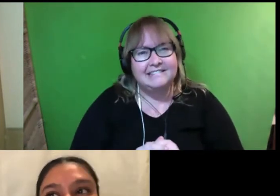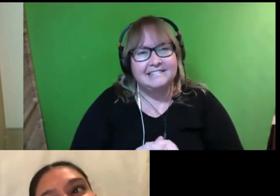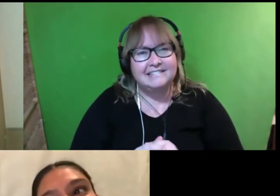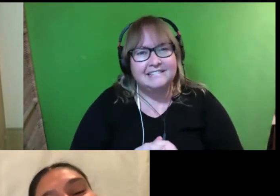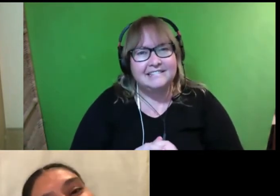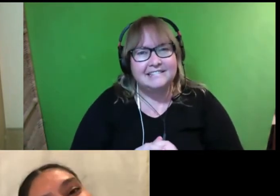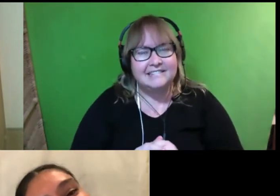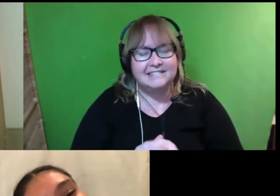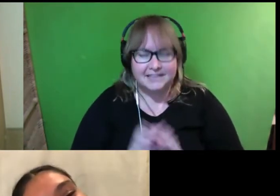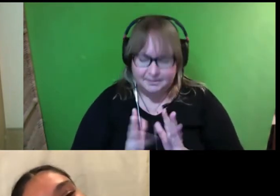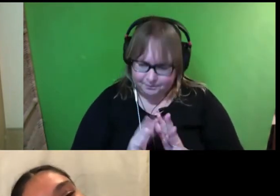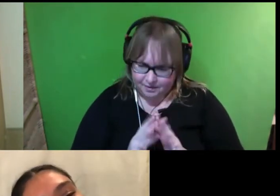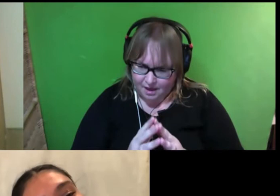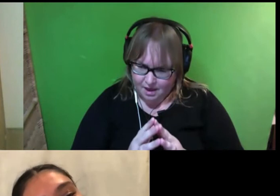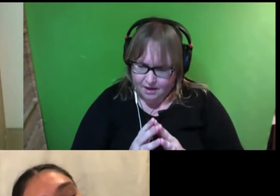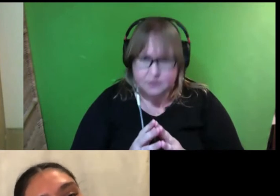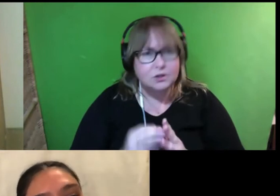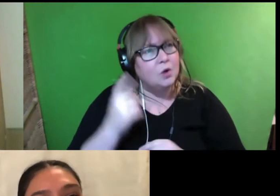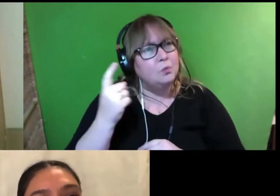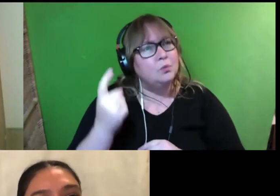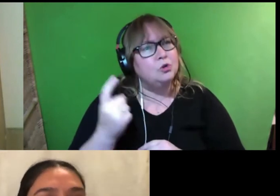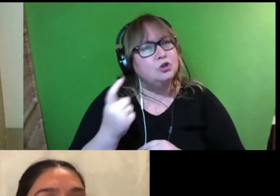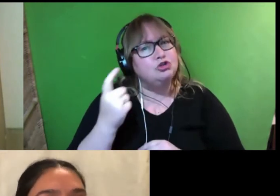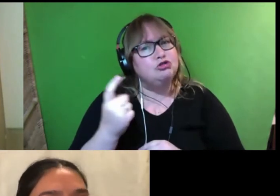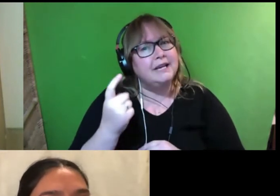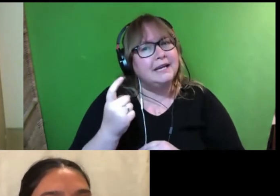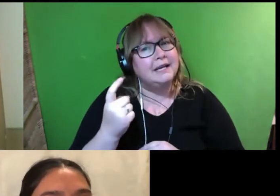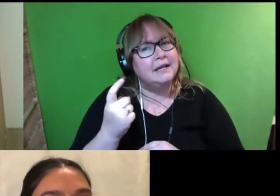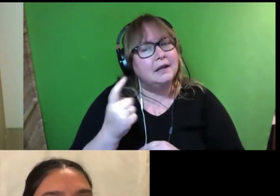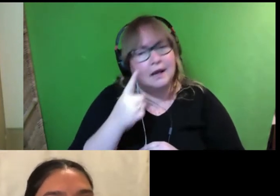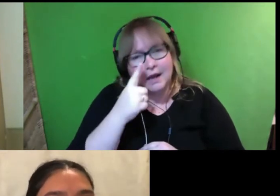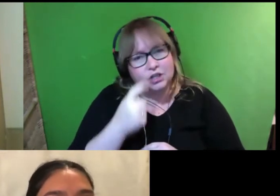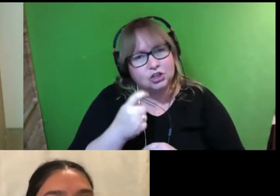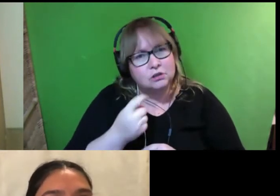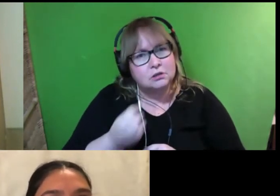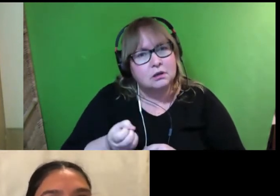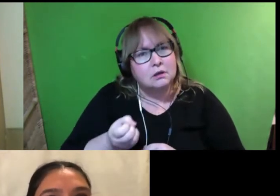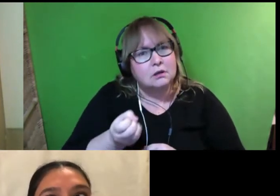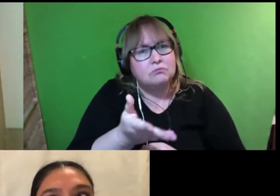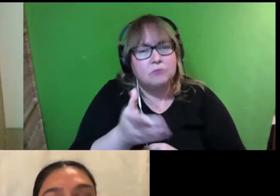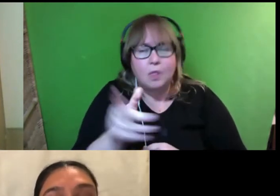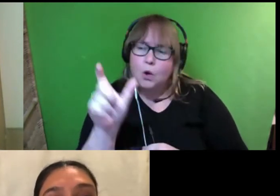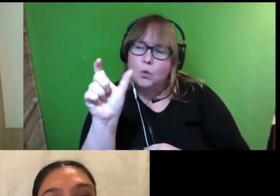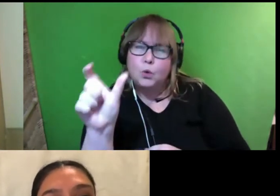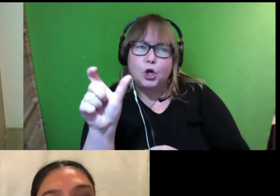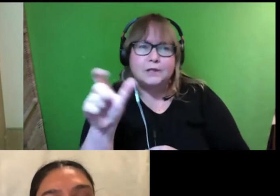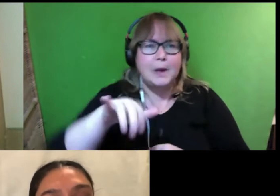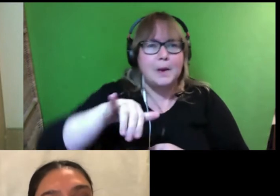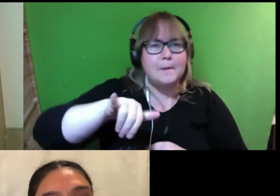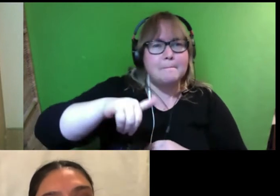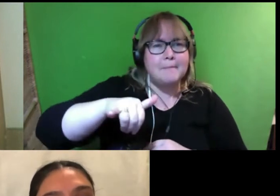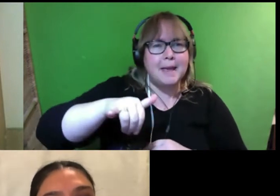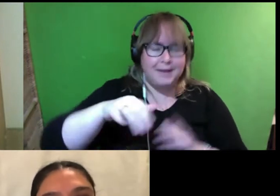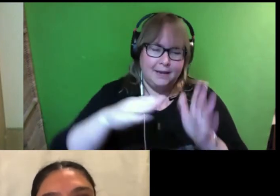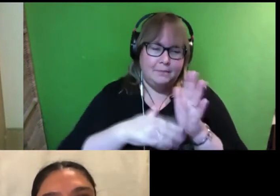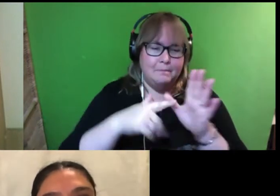So yeah, and I wonder if now I should mention magnitude as, so it's a word that we've